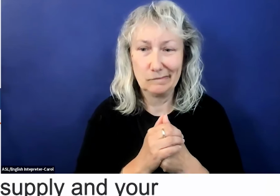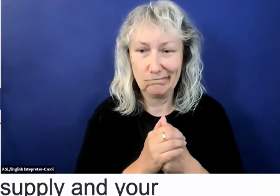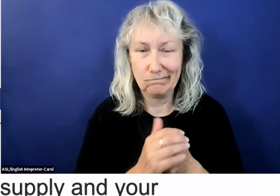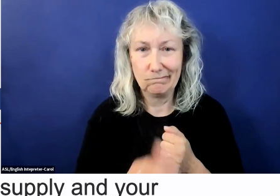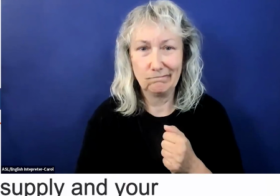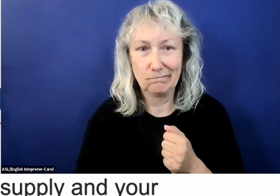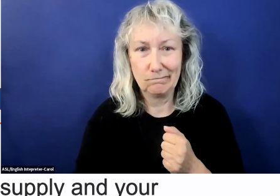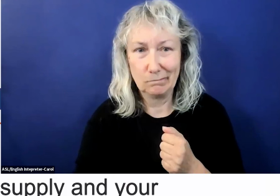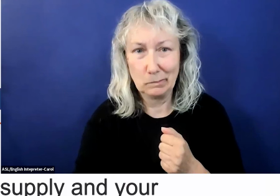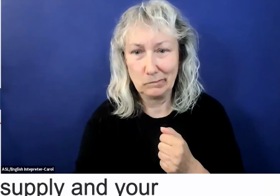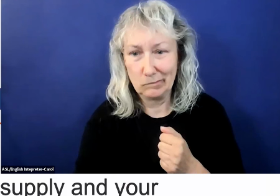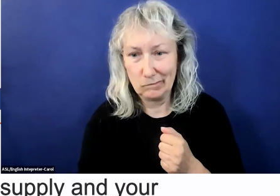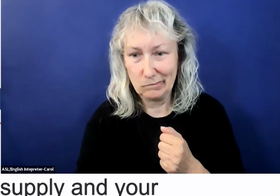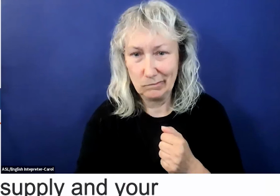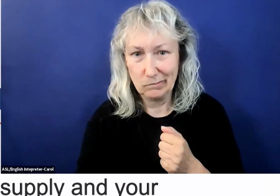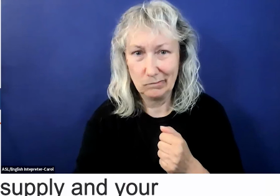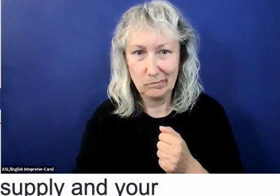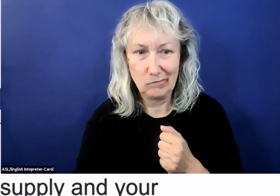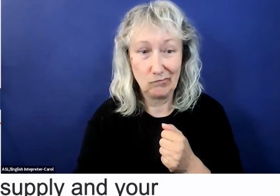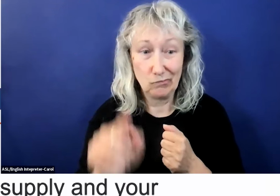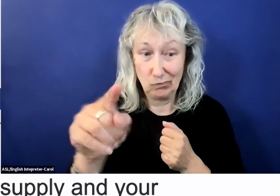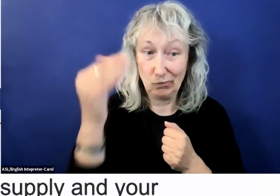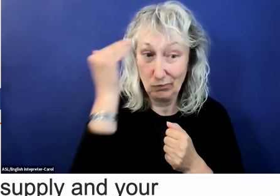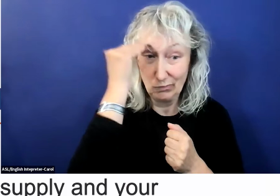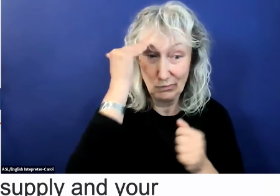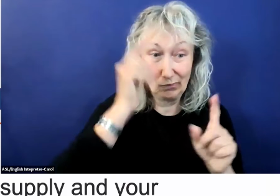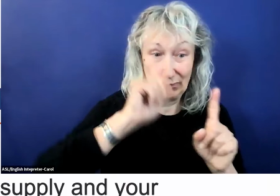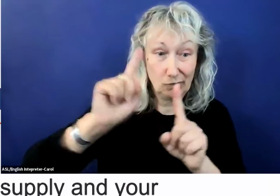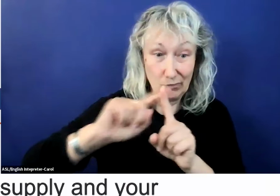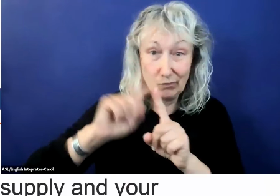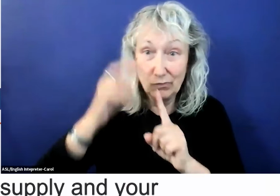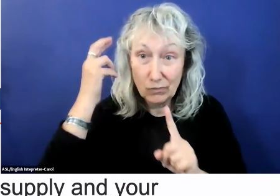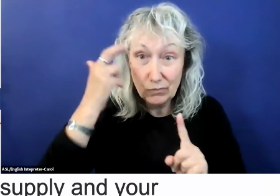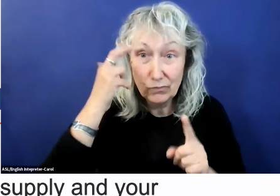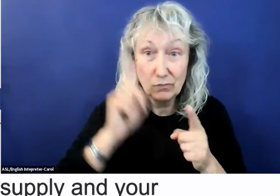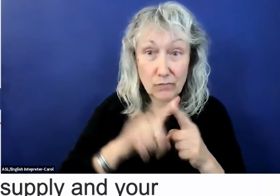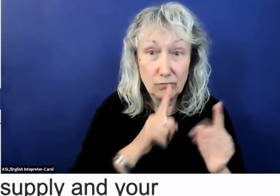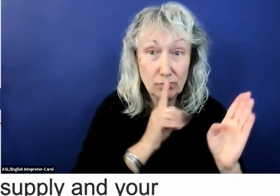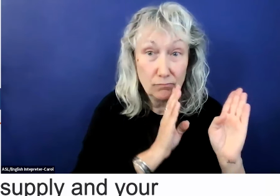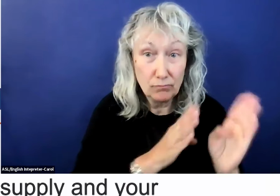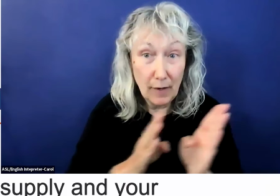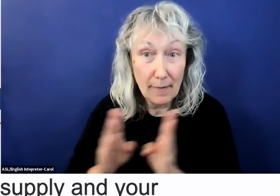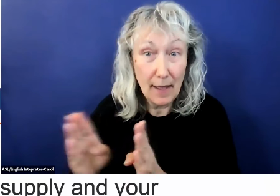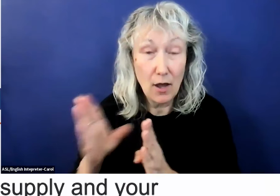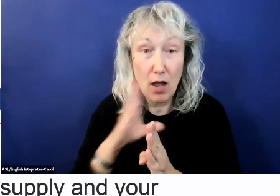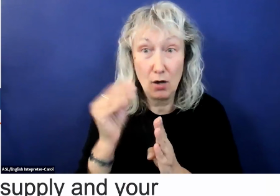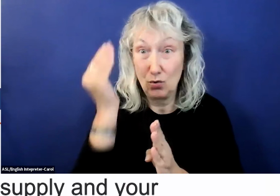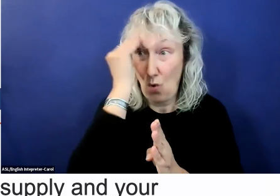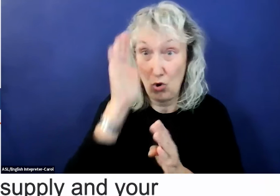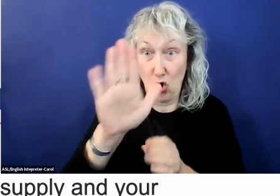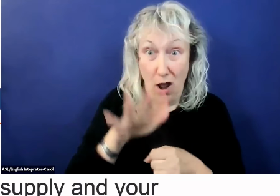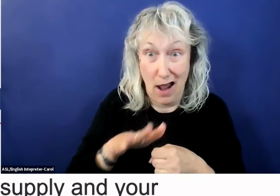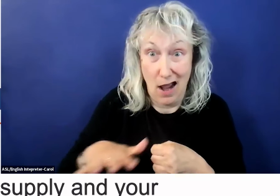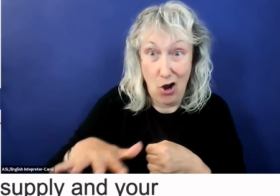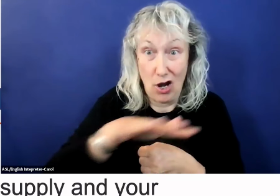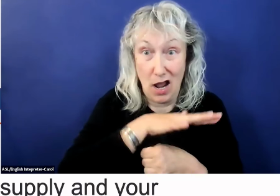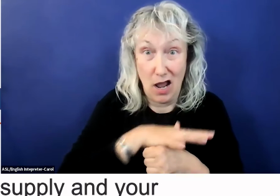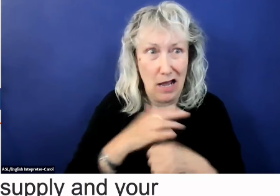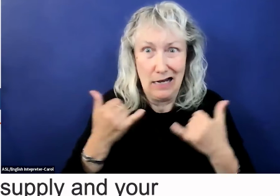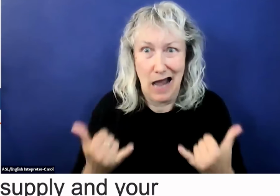So now that you know some of the reasons to prepare with your medication supply and considering your environment, where do you